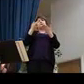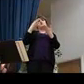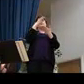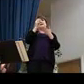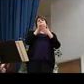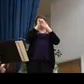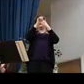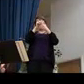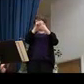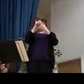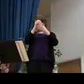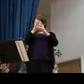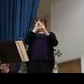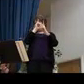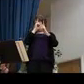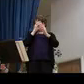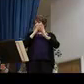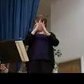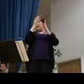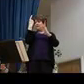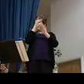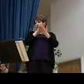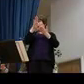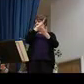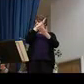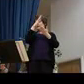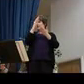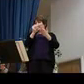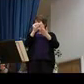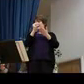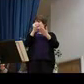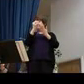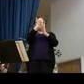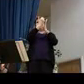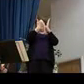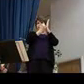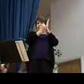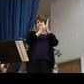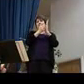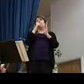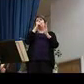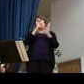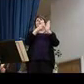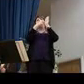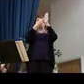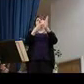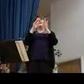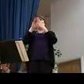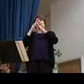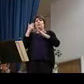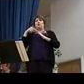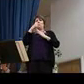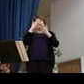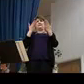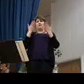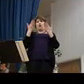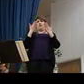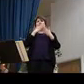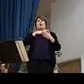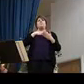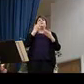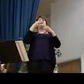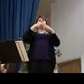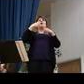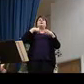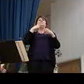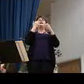programs, and curricula. They represent the community we serve. Please join me in thanking our special guests for their